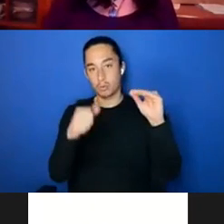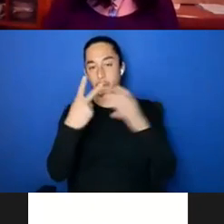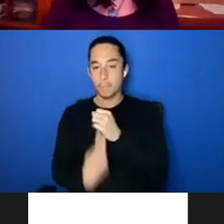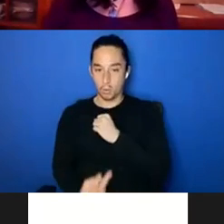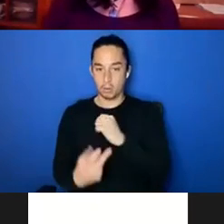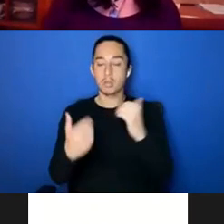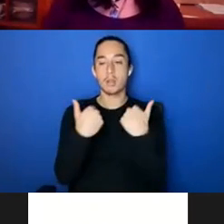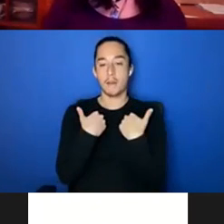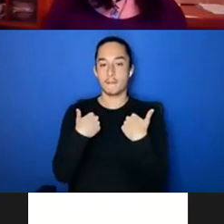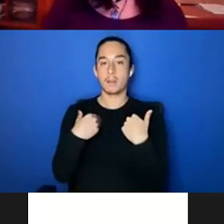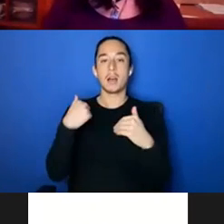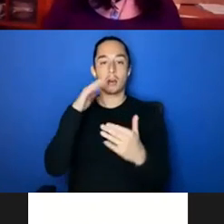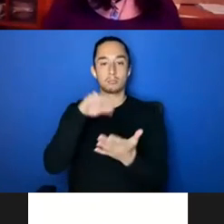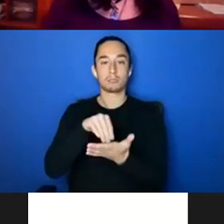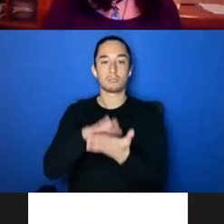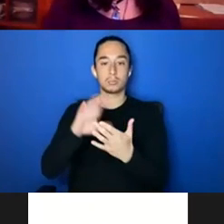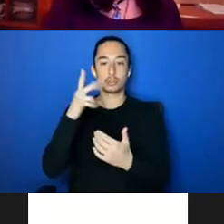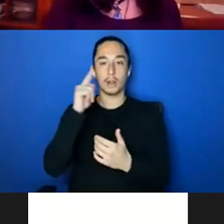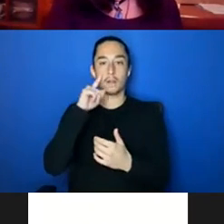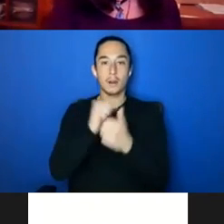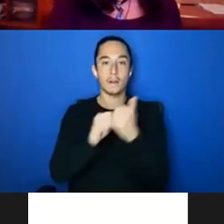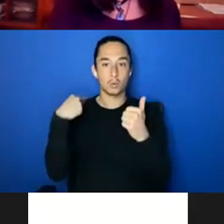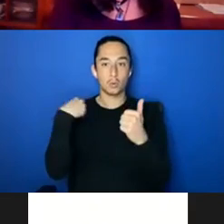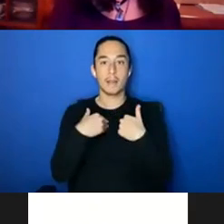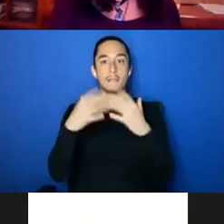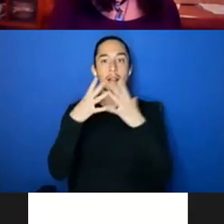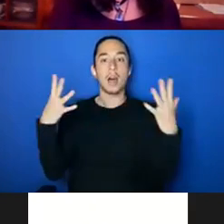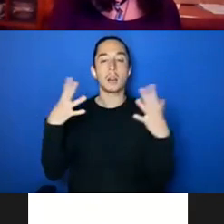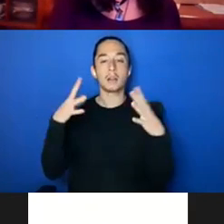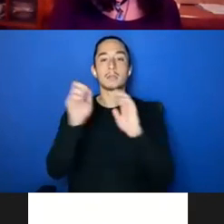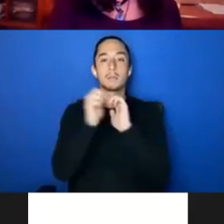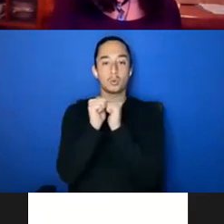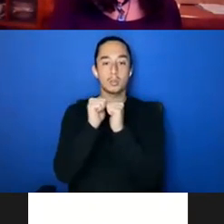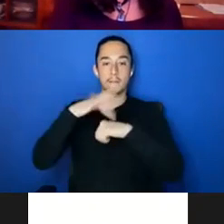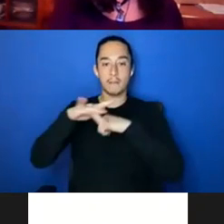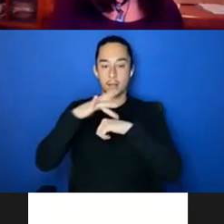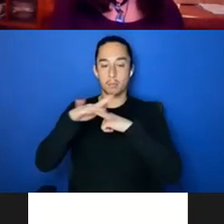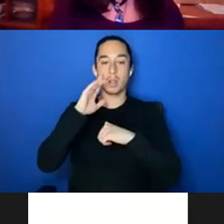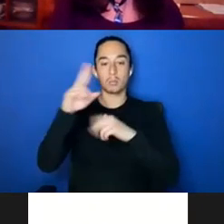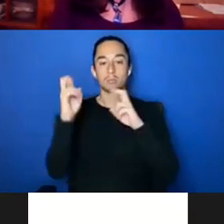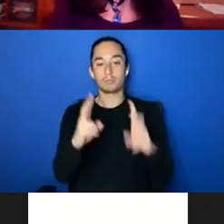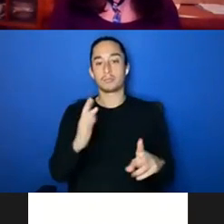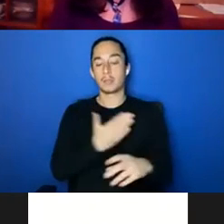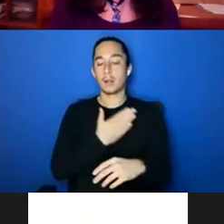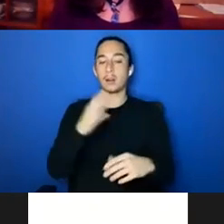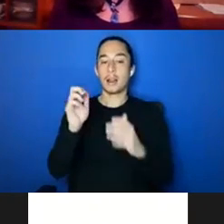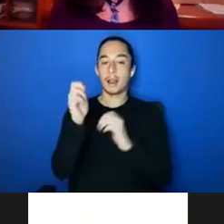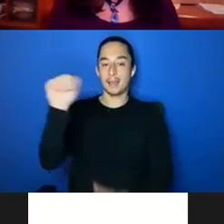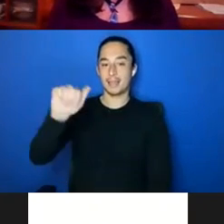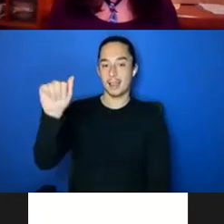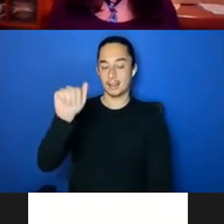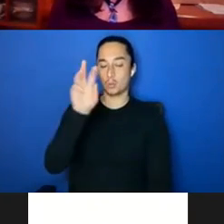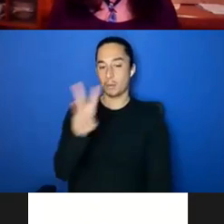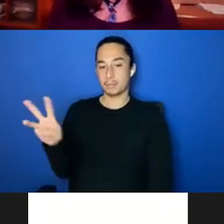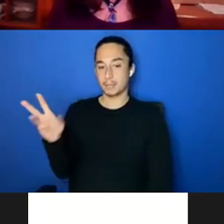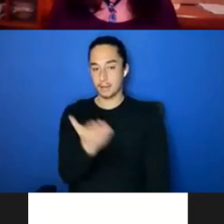putting it on the chat for everyone. We have a lot of sports available, and I'm putting our athletics website, sdcavers.com,